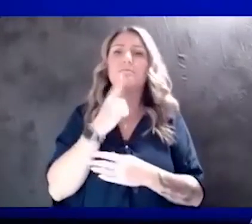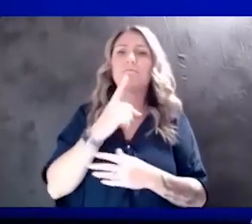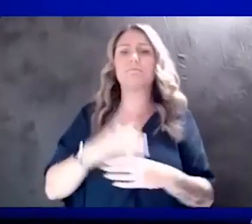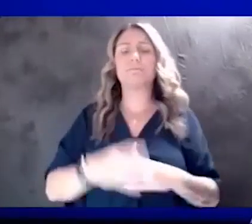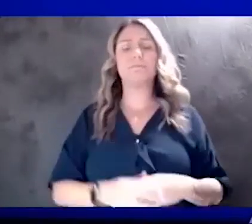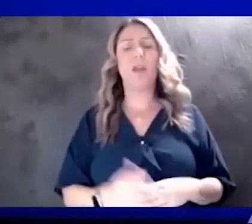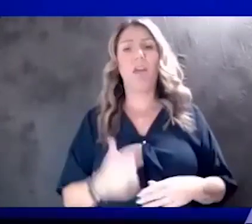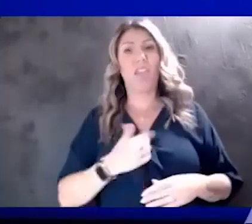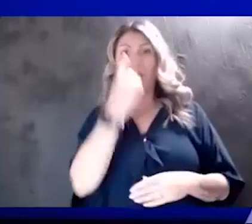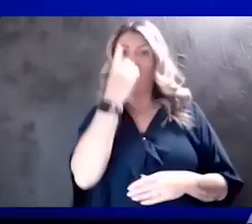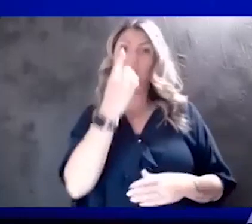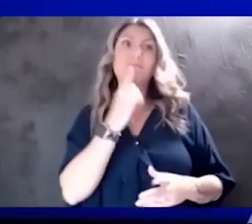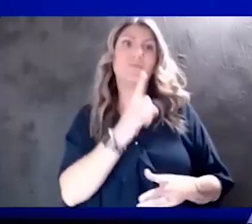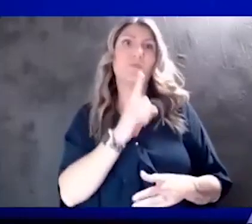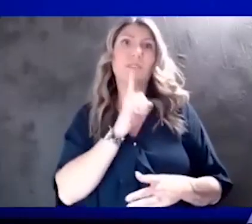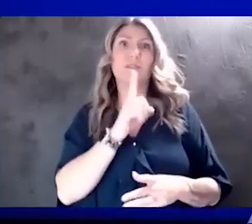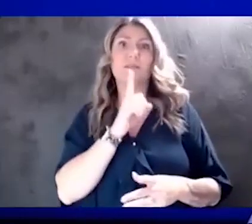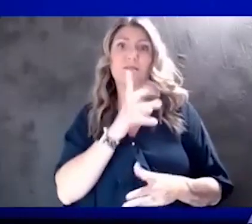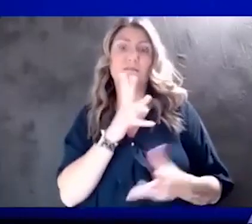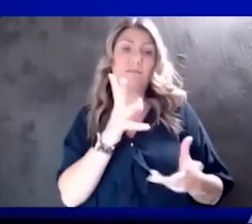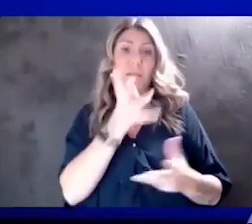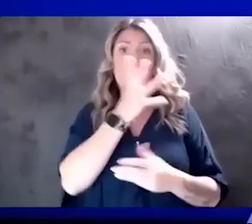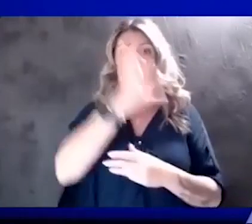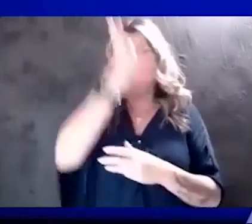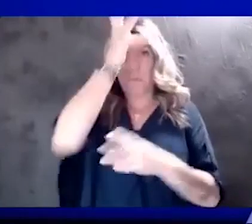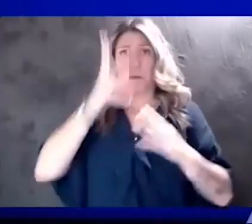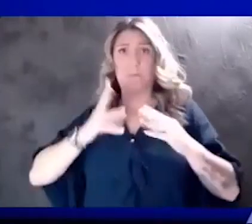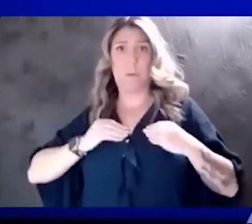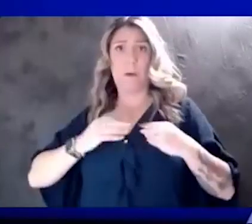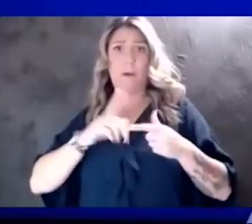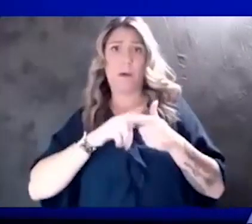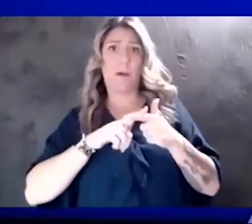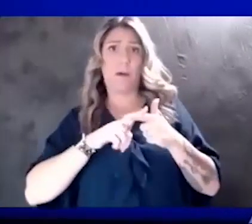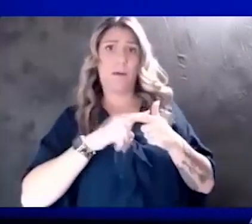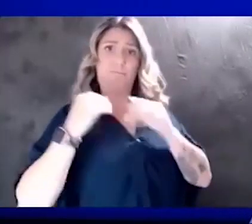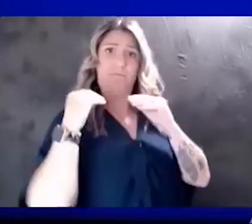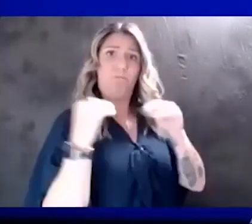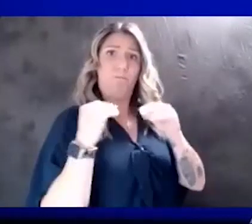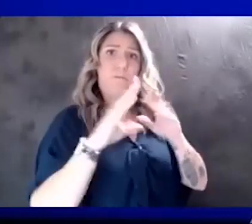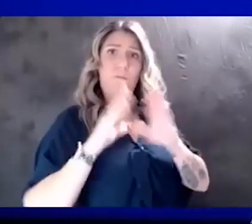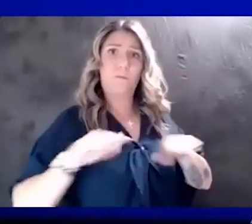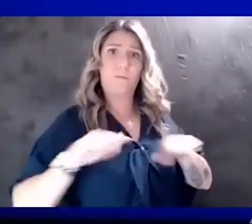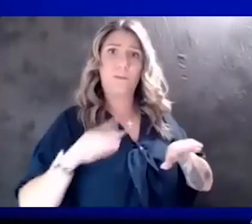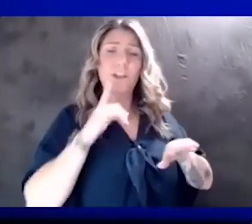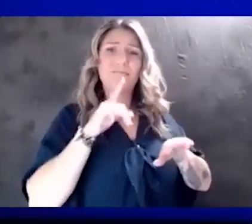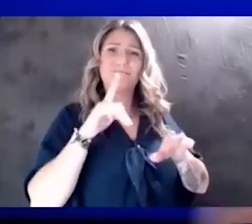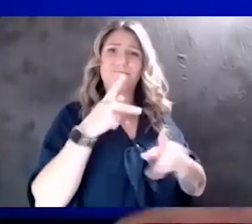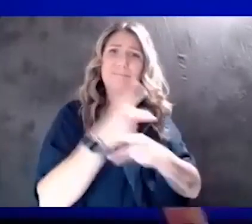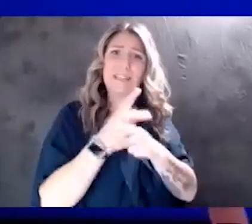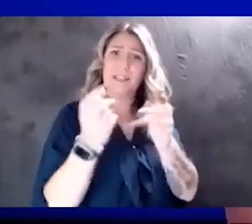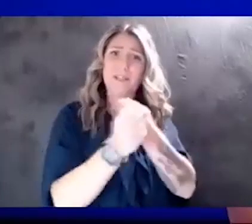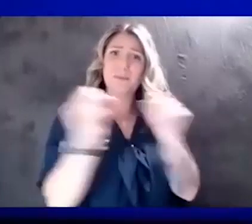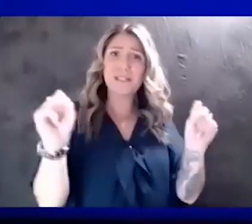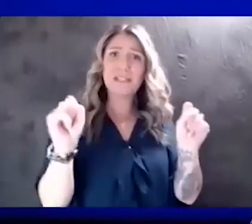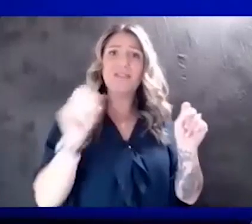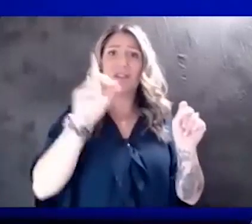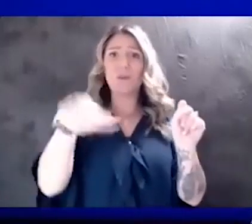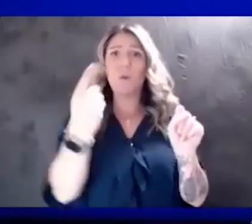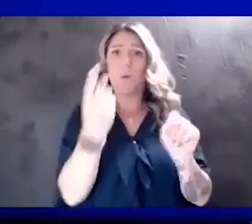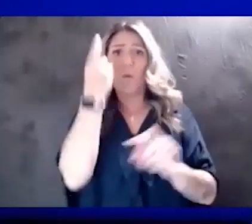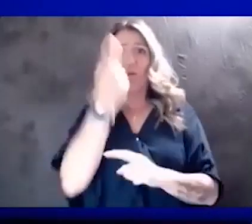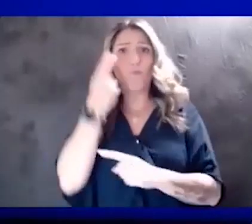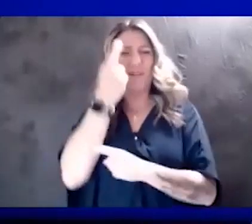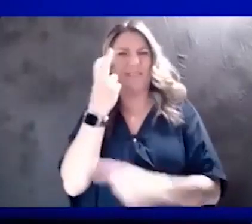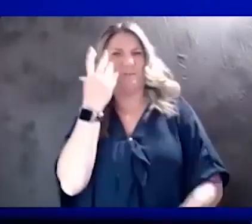hopefully, parents will buy in on this a bit more too. It's all about keeping them safe. This is the only reason behind this. So I